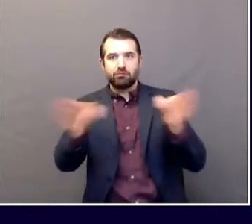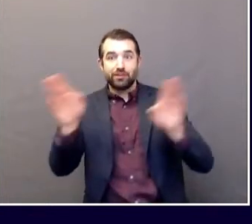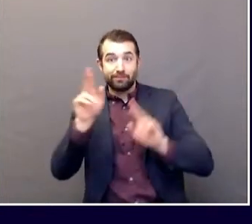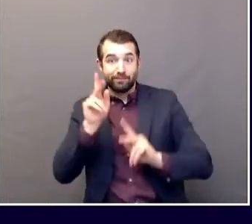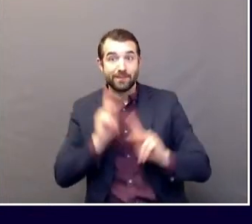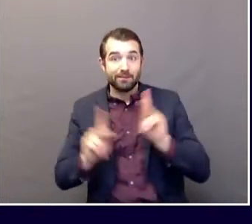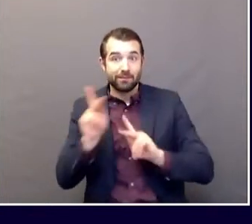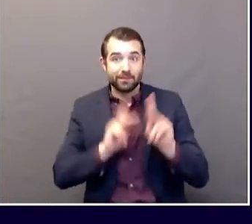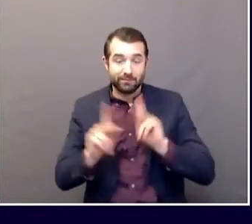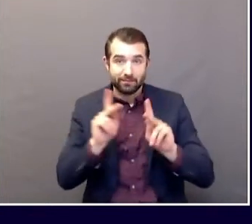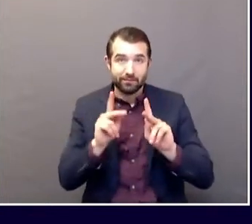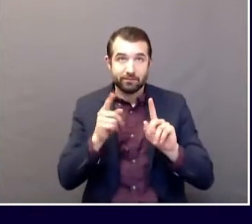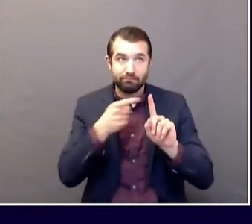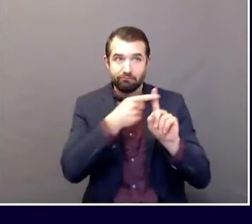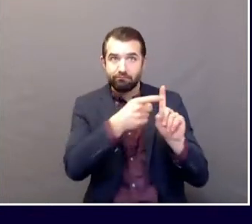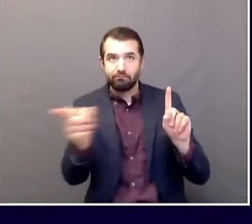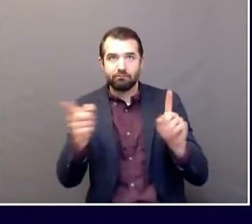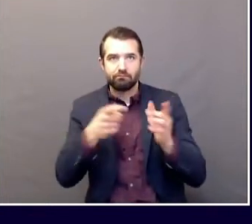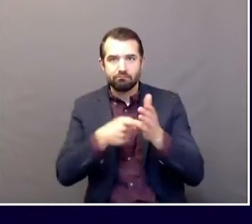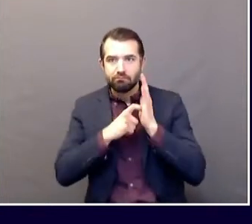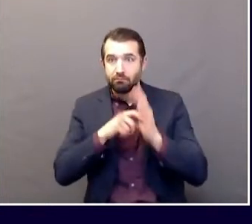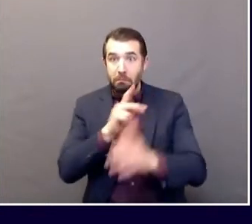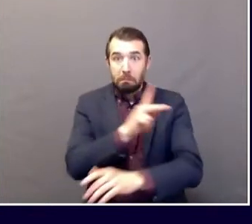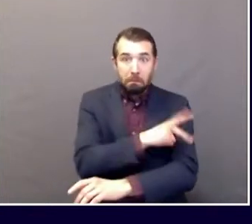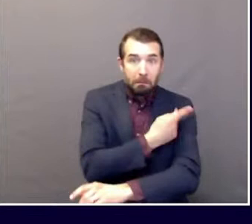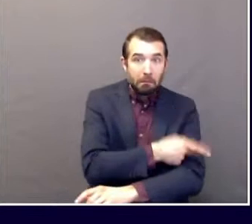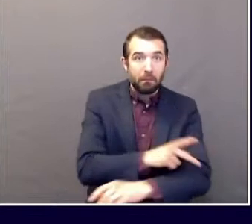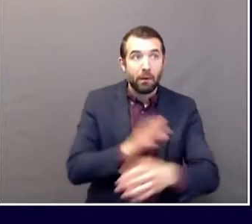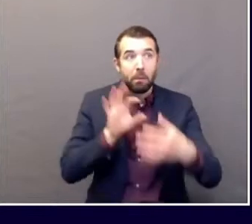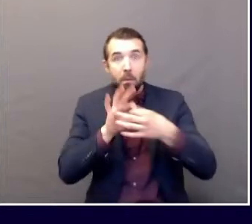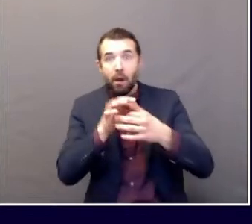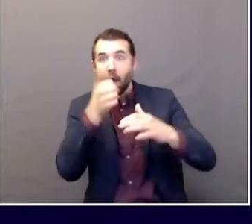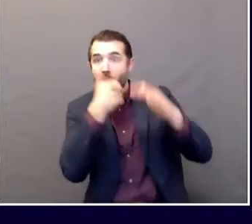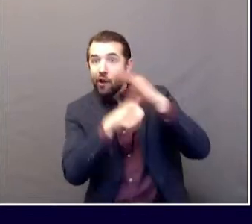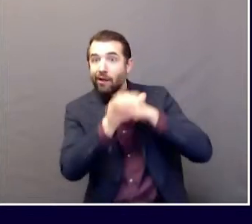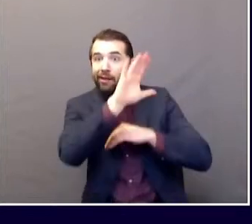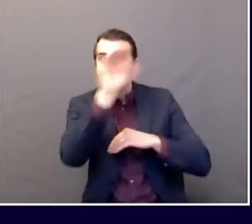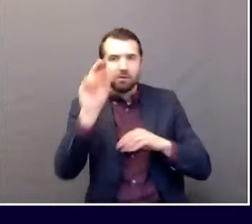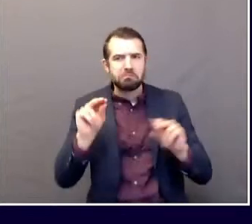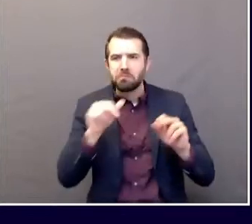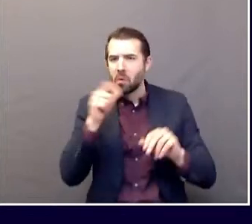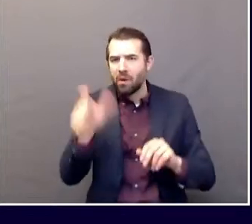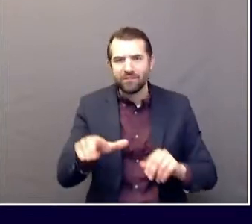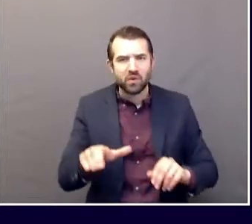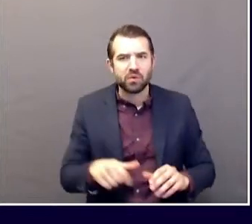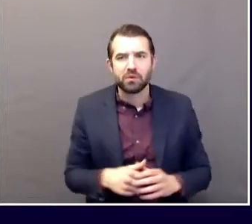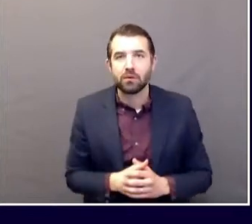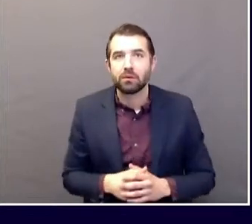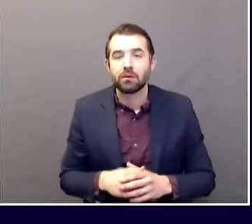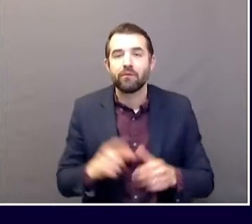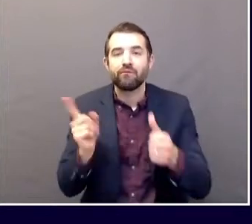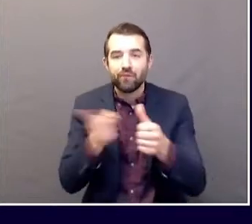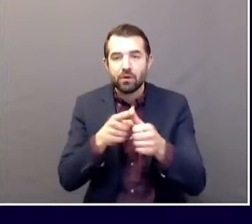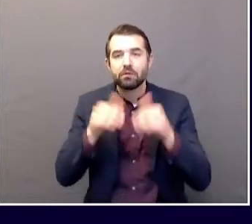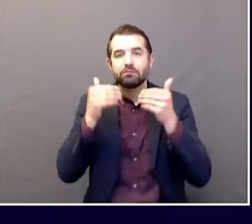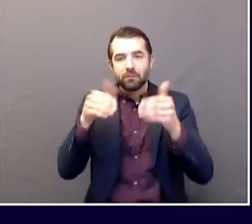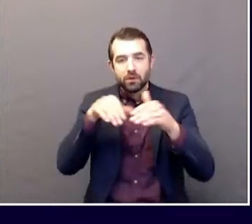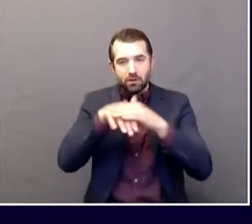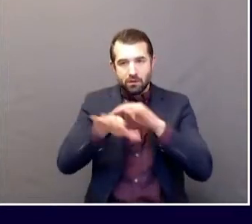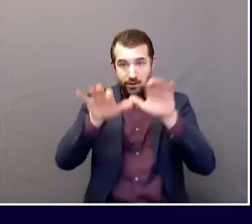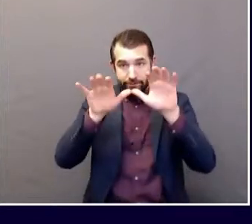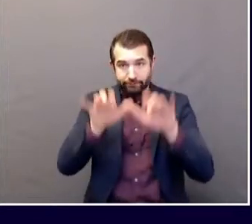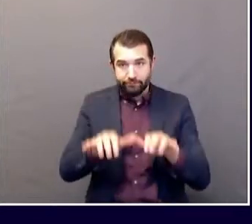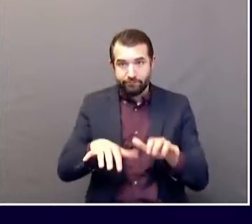public. I would start there. That's a good place to see what sites are available around you. The other